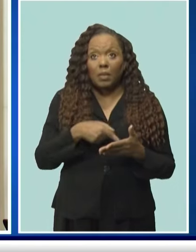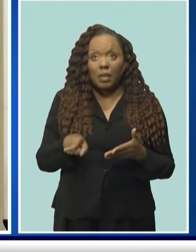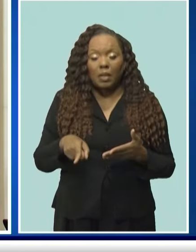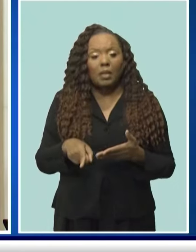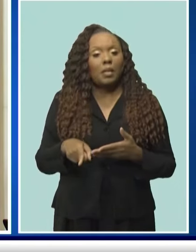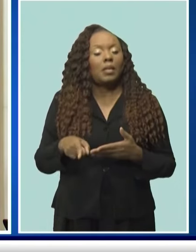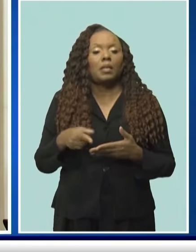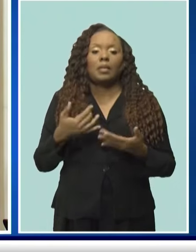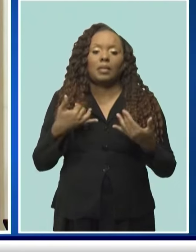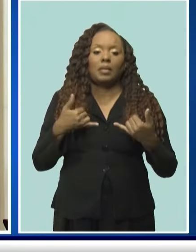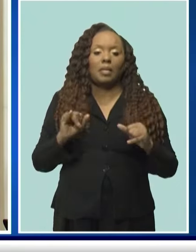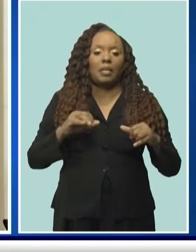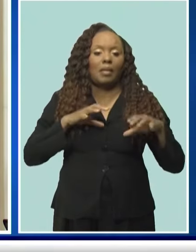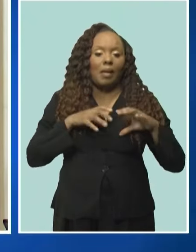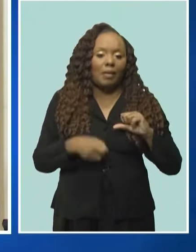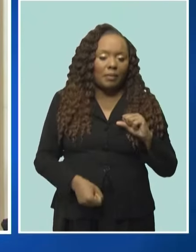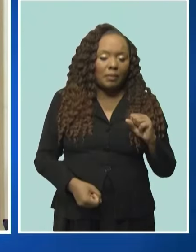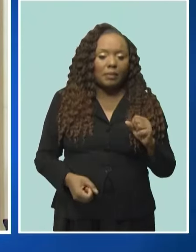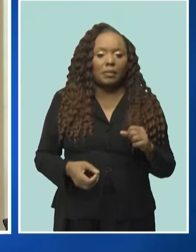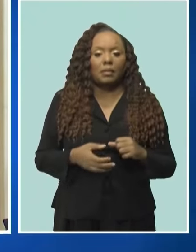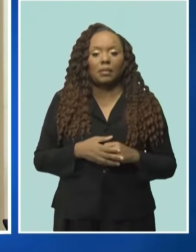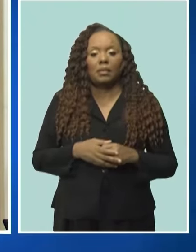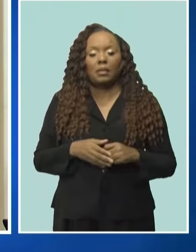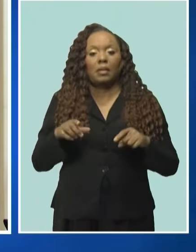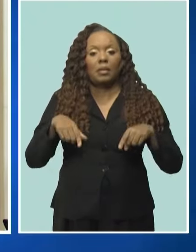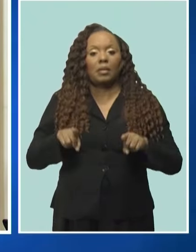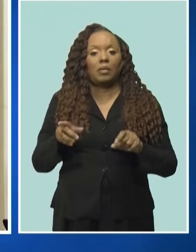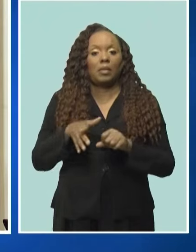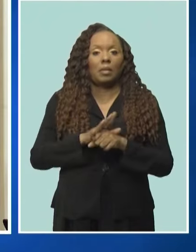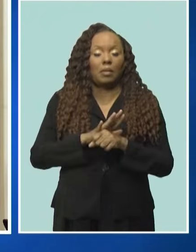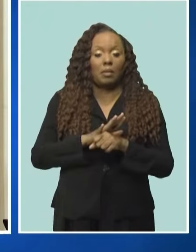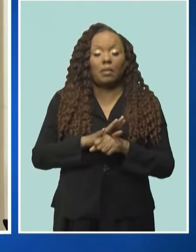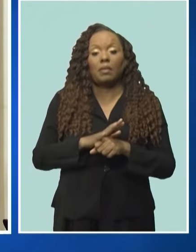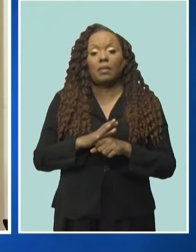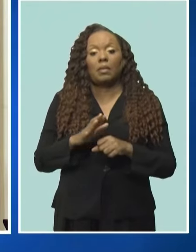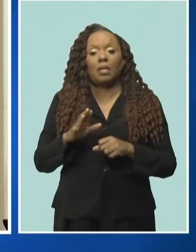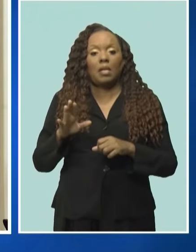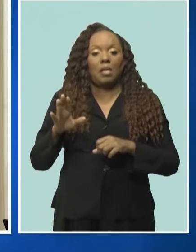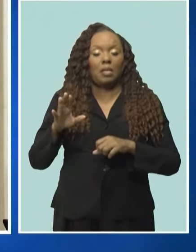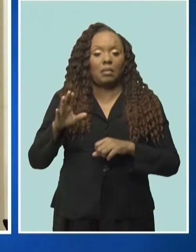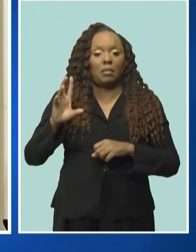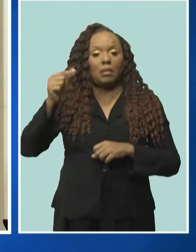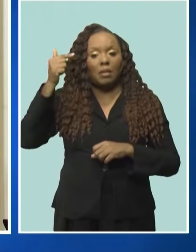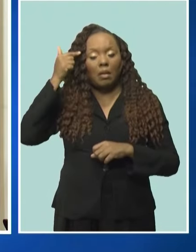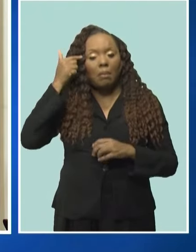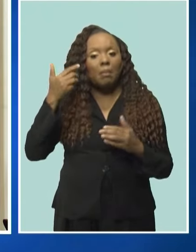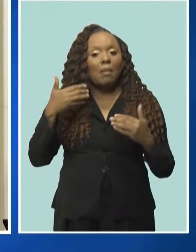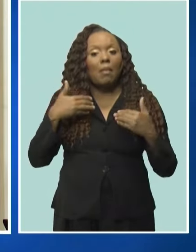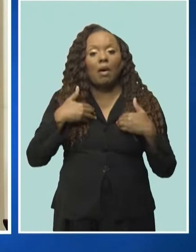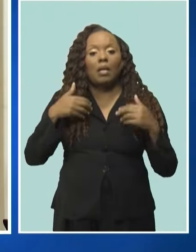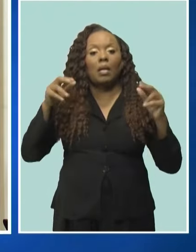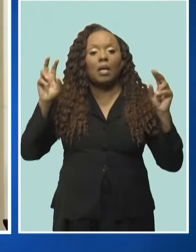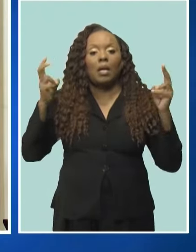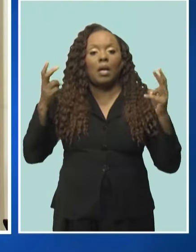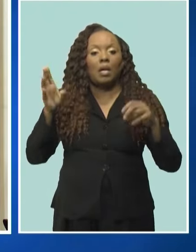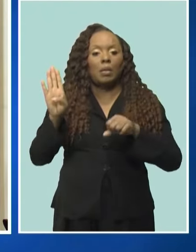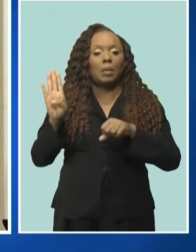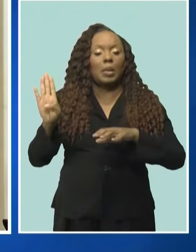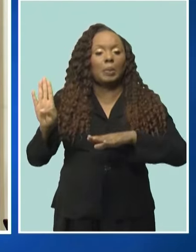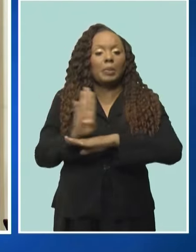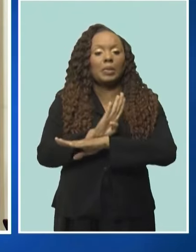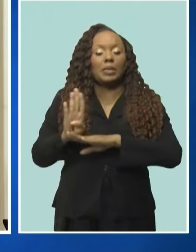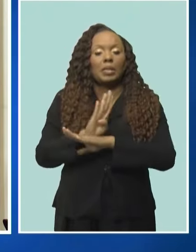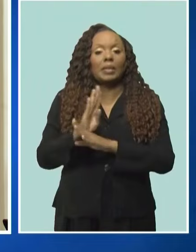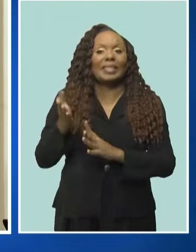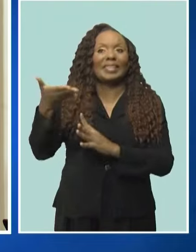suffering. And the government introduced in the middle of COVID something called a business interruption benefit, which is slightly less than what you would